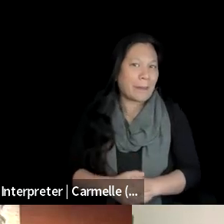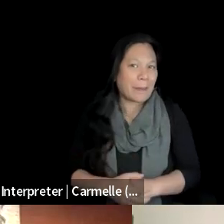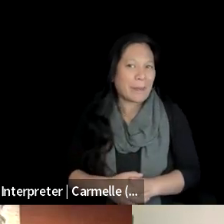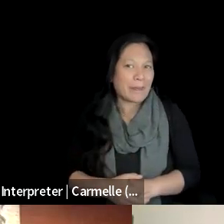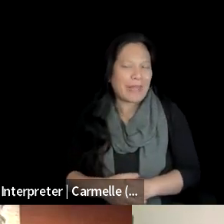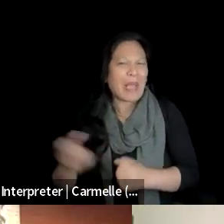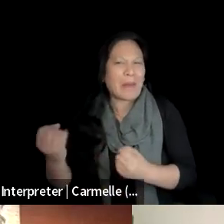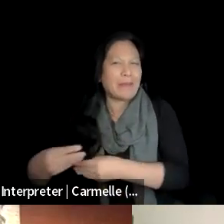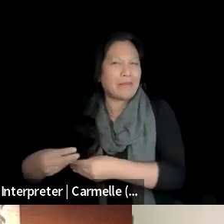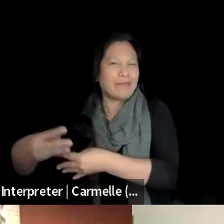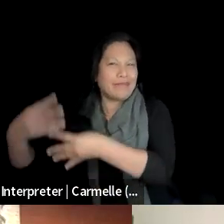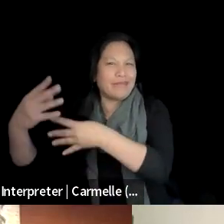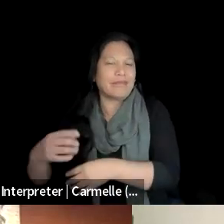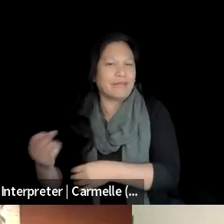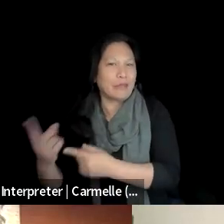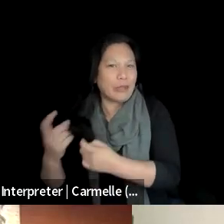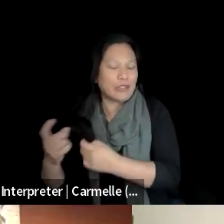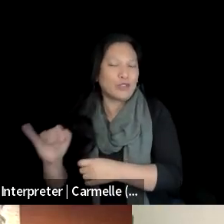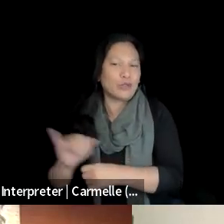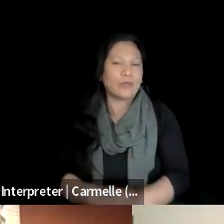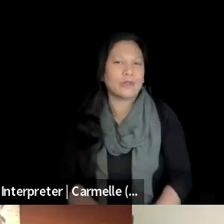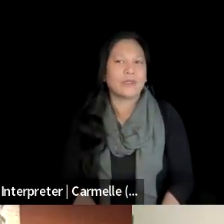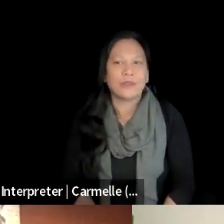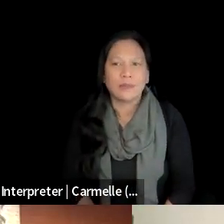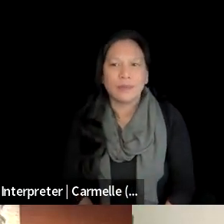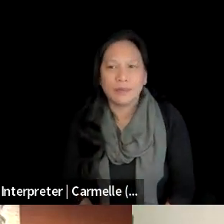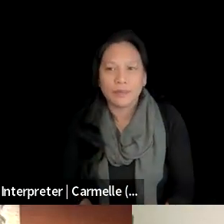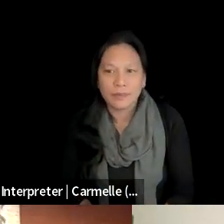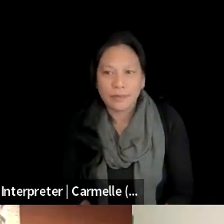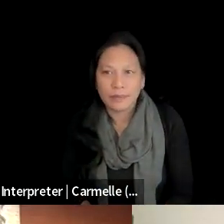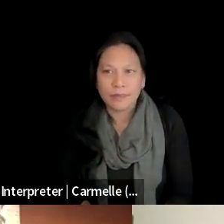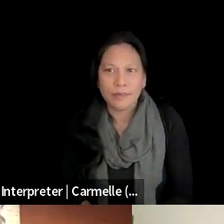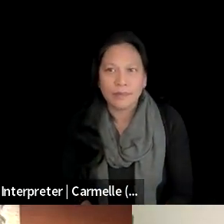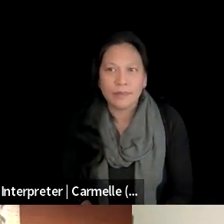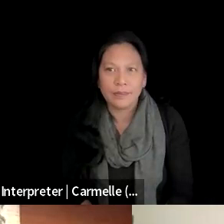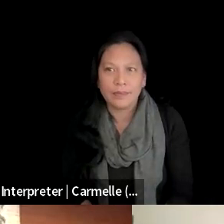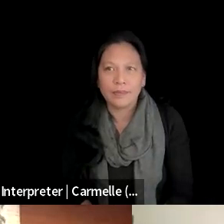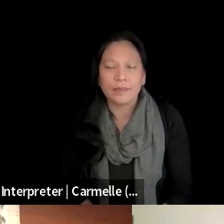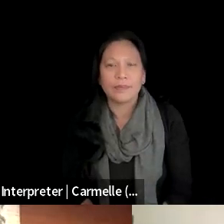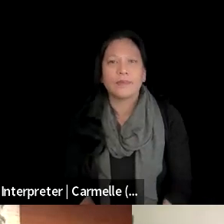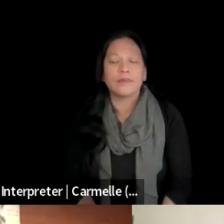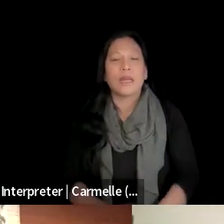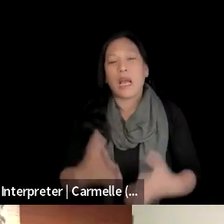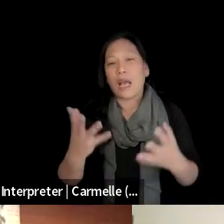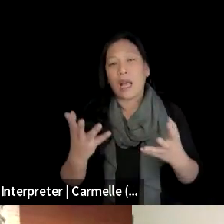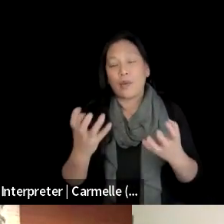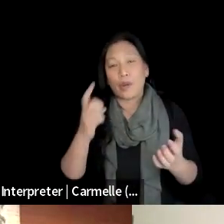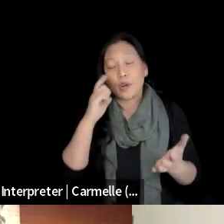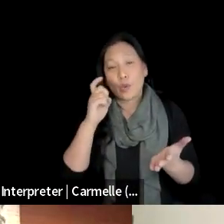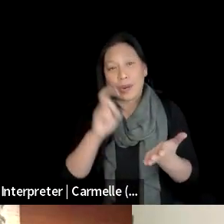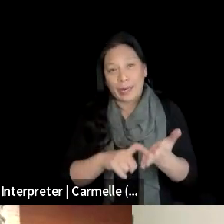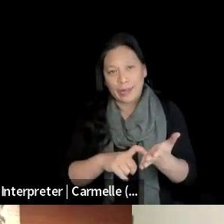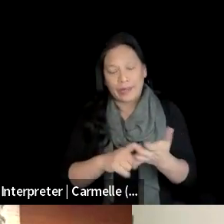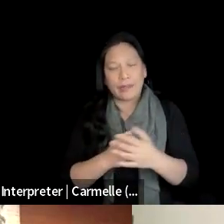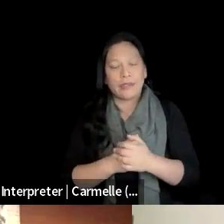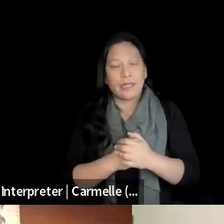of questions coming at us from various directions. I want to name the distinction between, is the room agreement a list